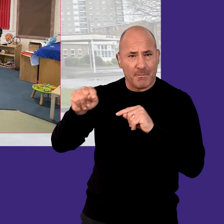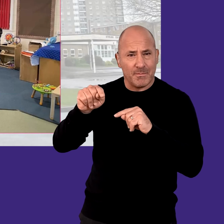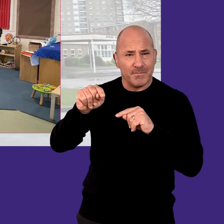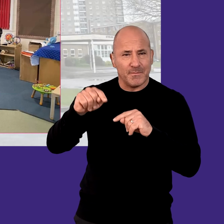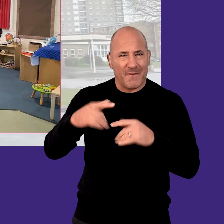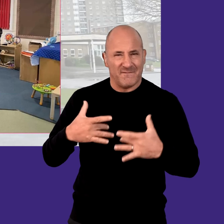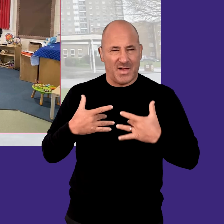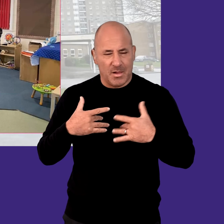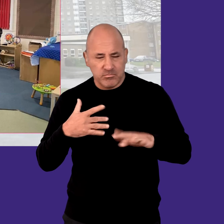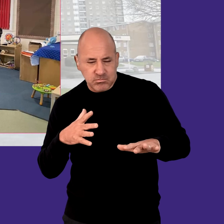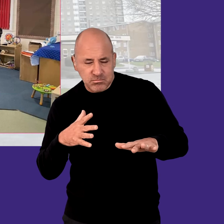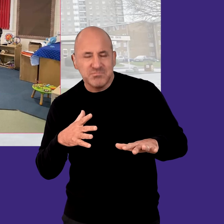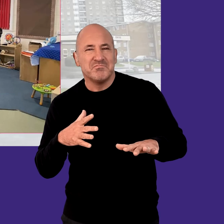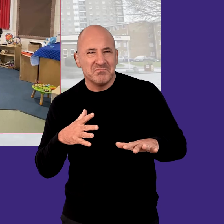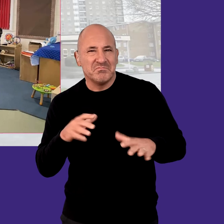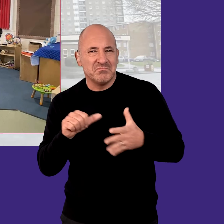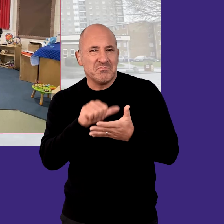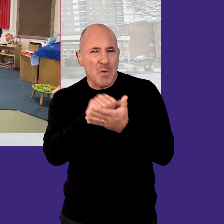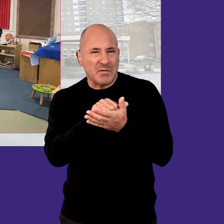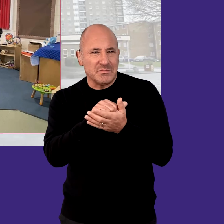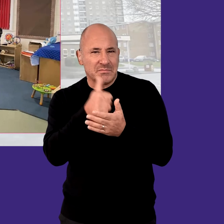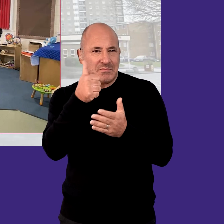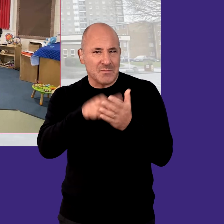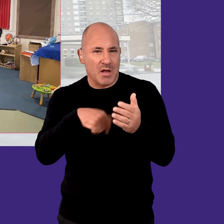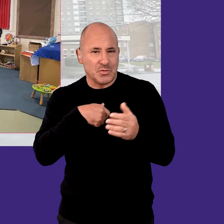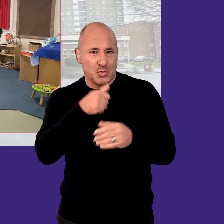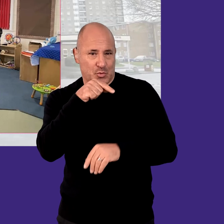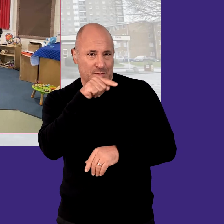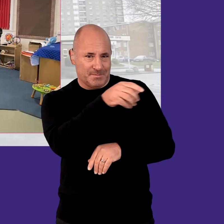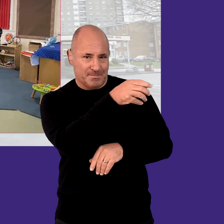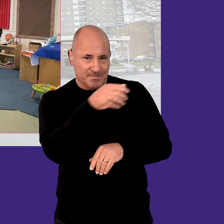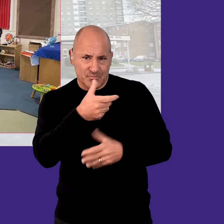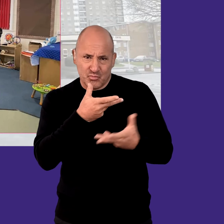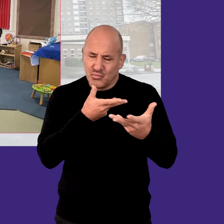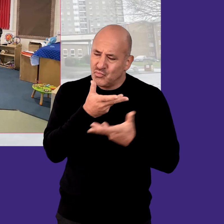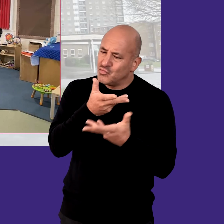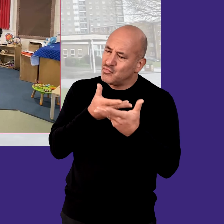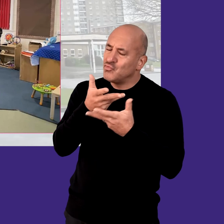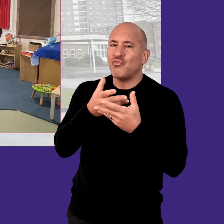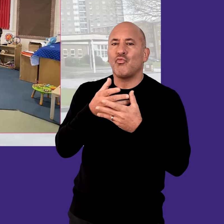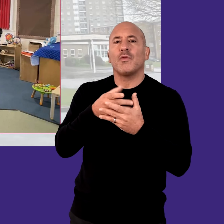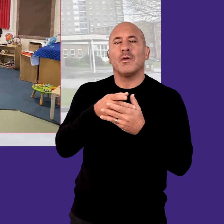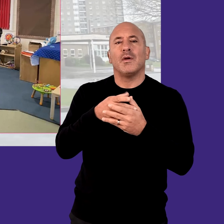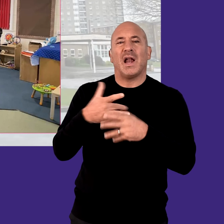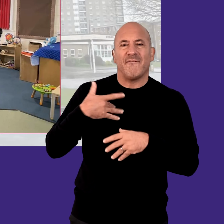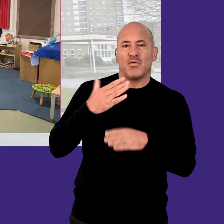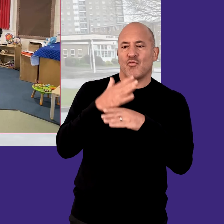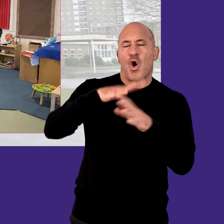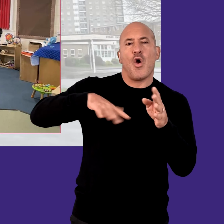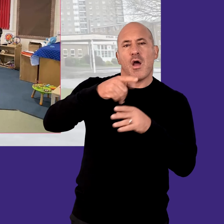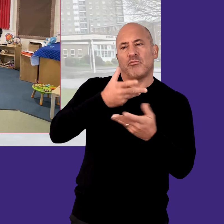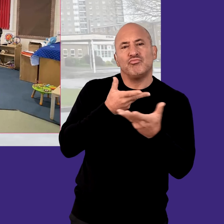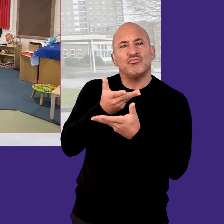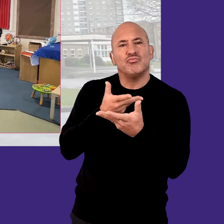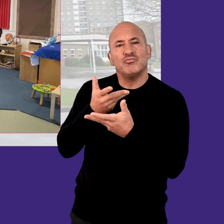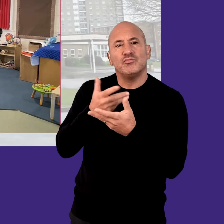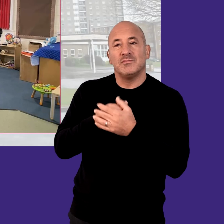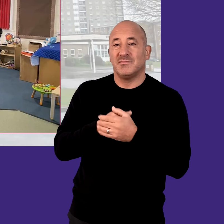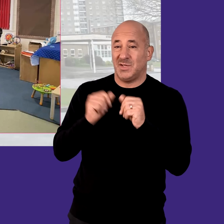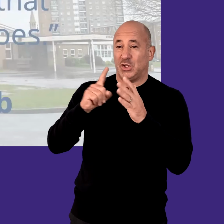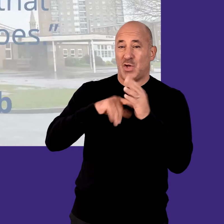that he documents. So it felt like the right approach to start initiating conversations with the people that live and work on the